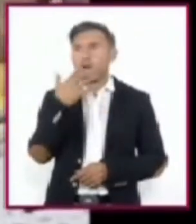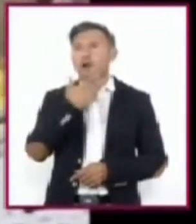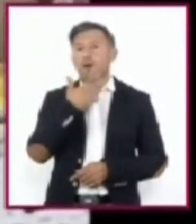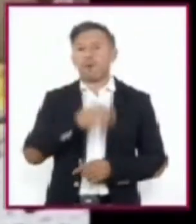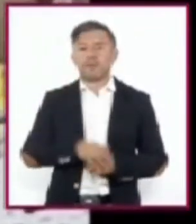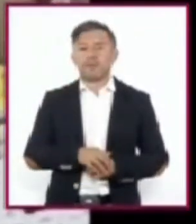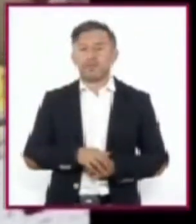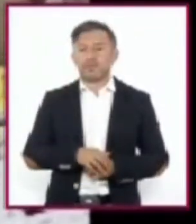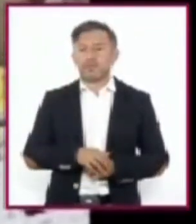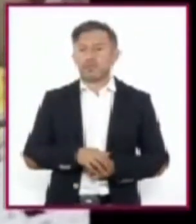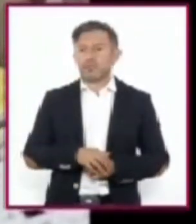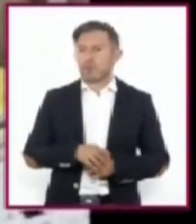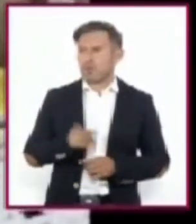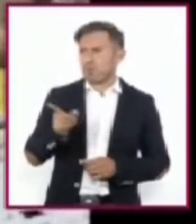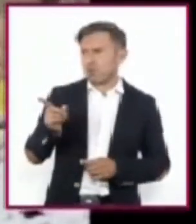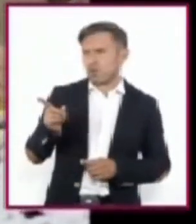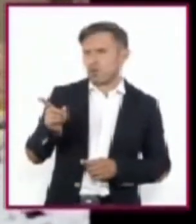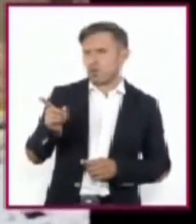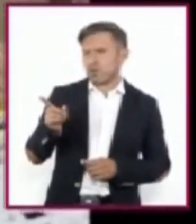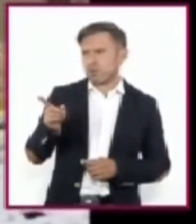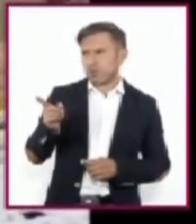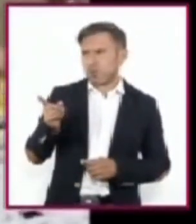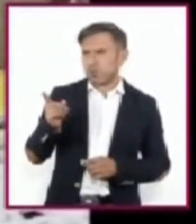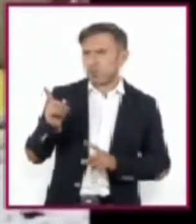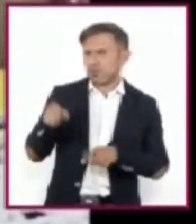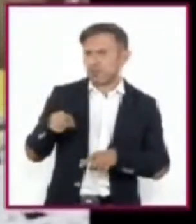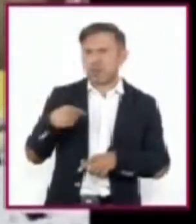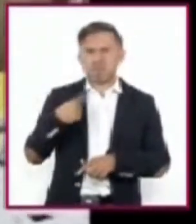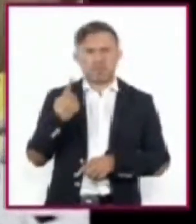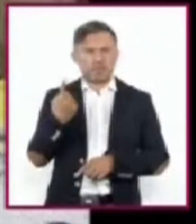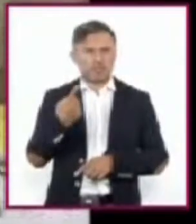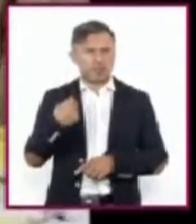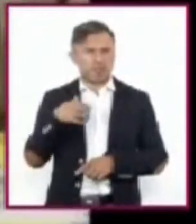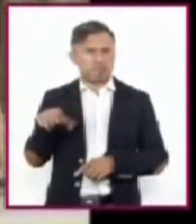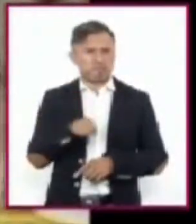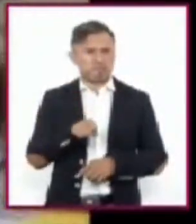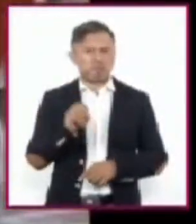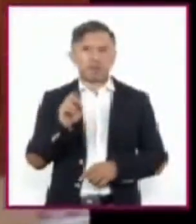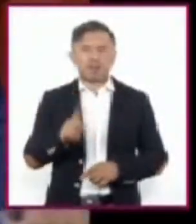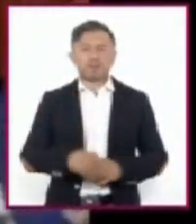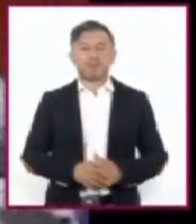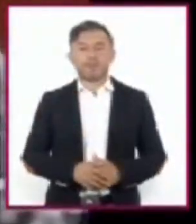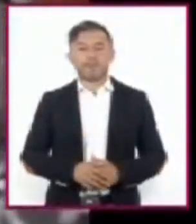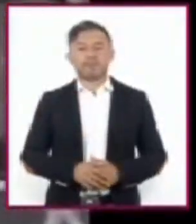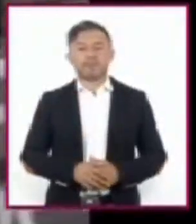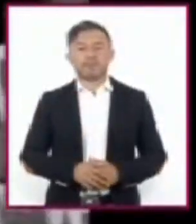want? I'll take a 7. Okay. Yeah.